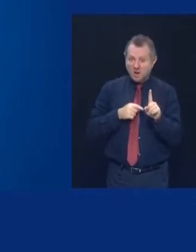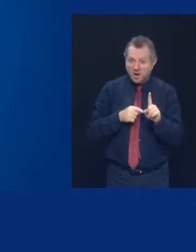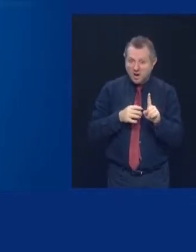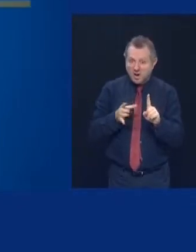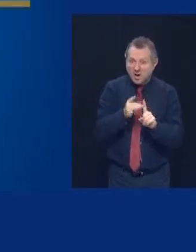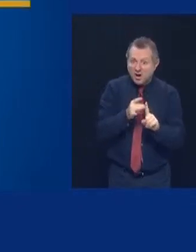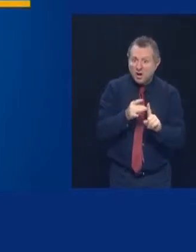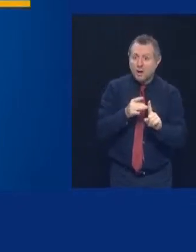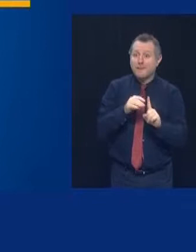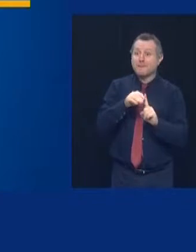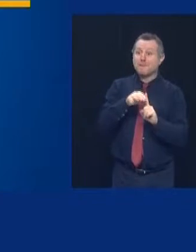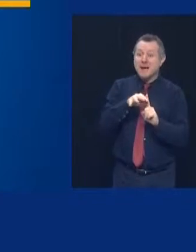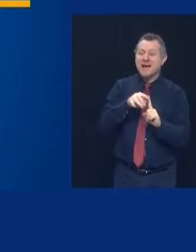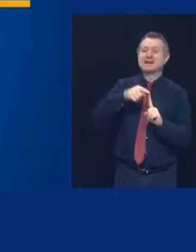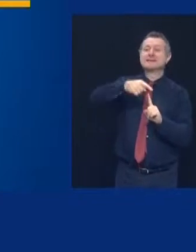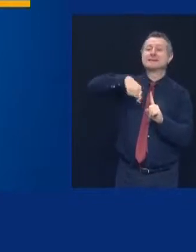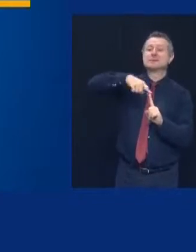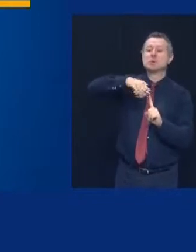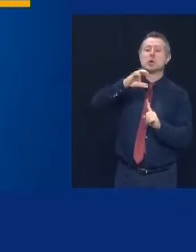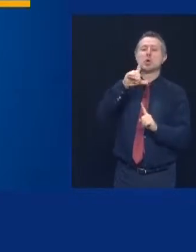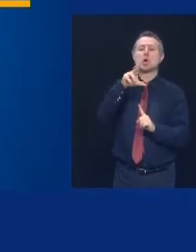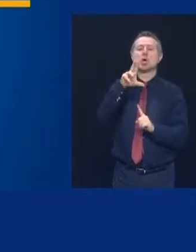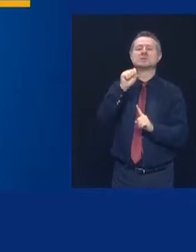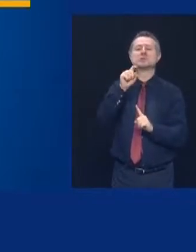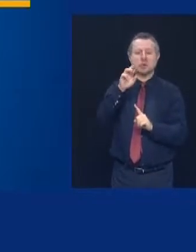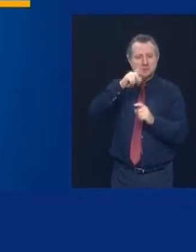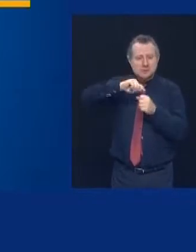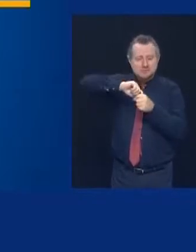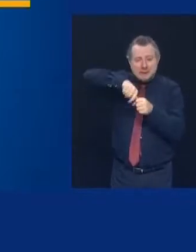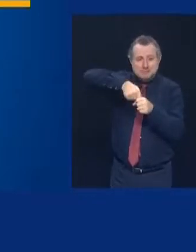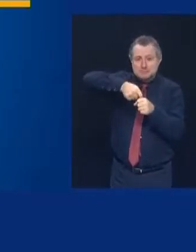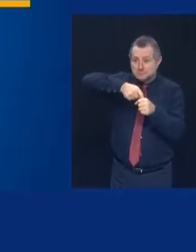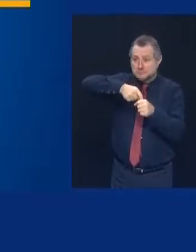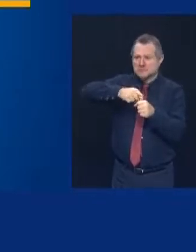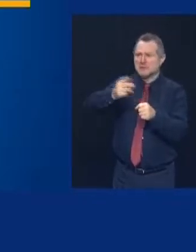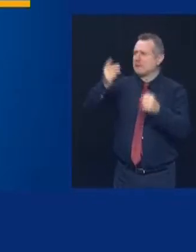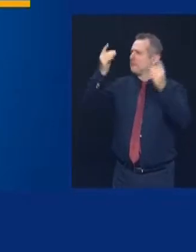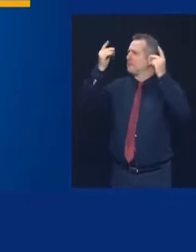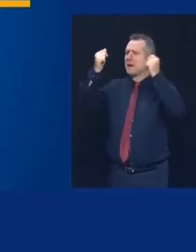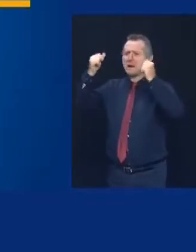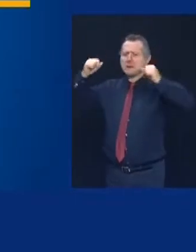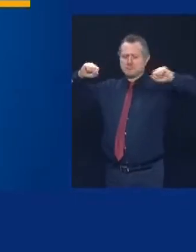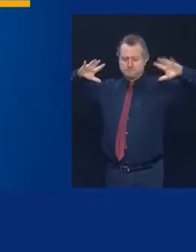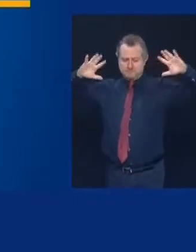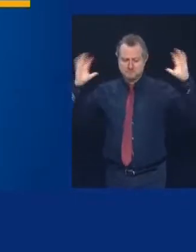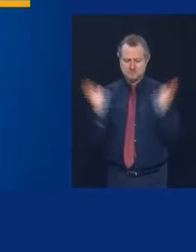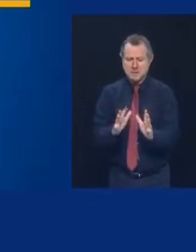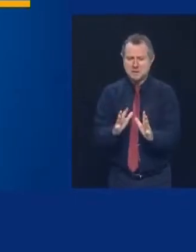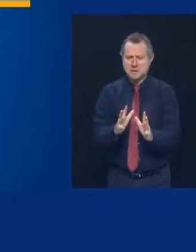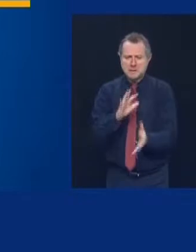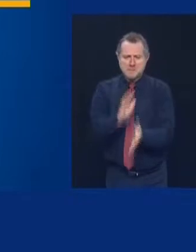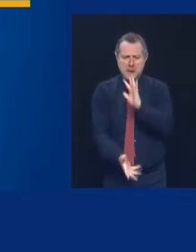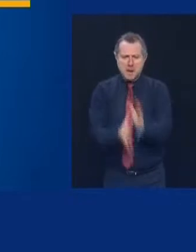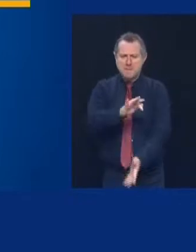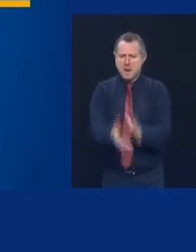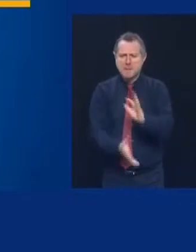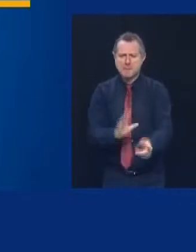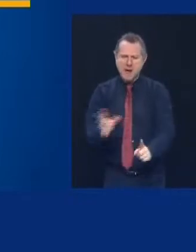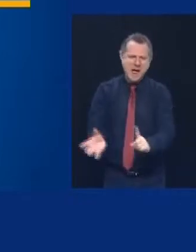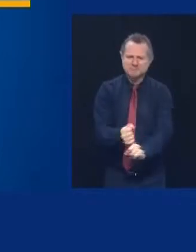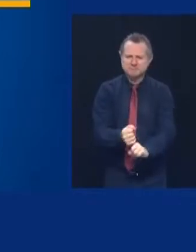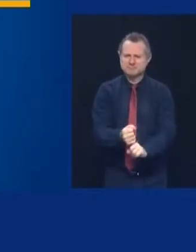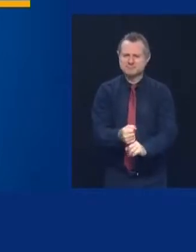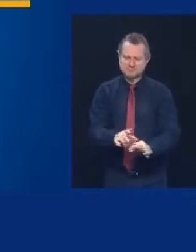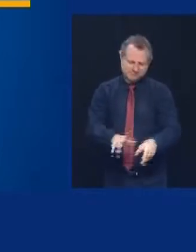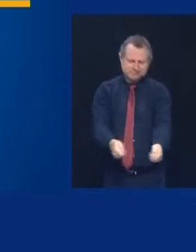outbreak, a small cluster, and jump on it. Quick action to contain it